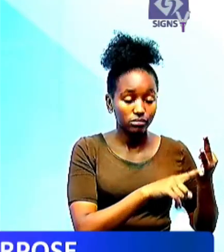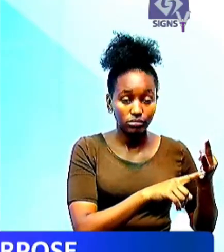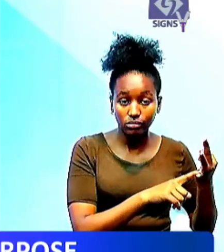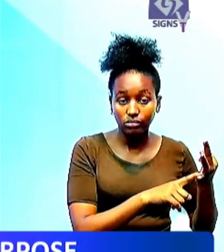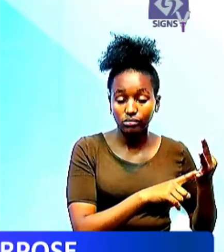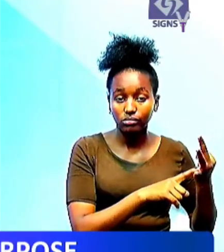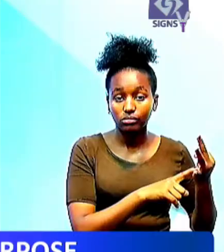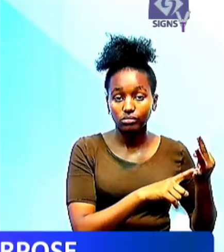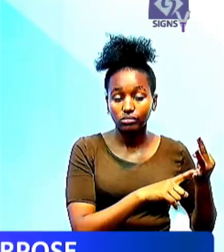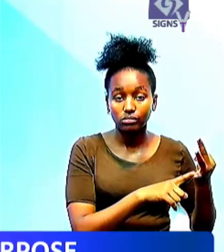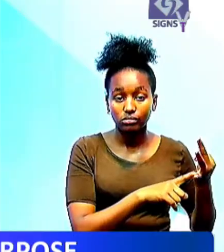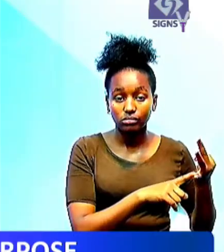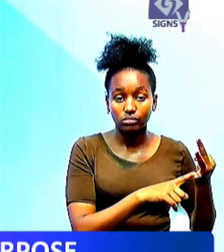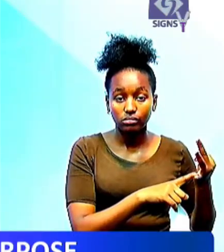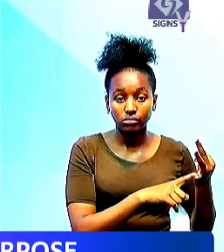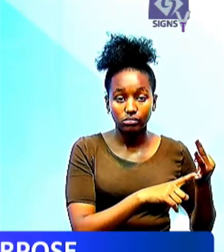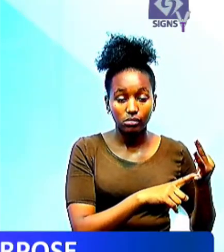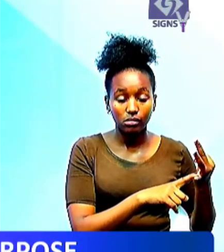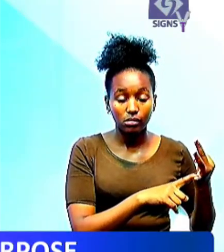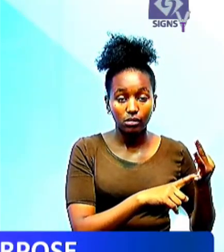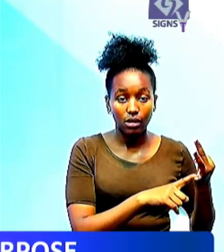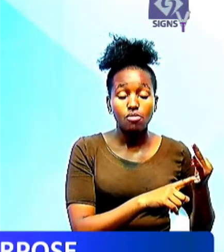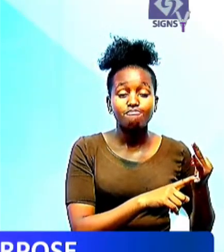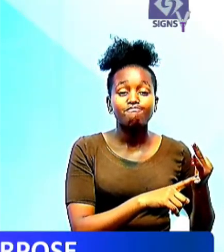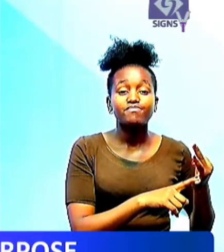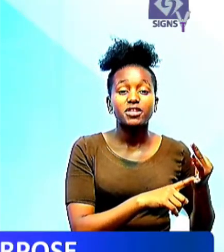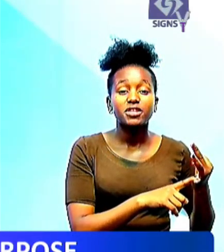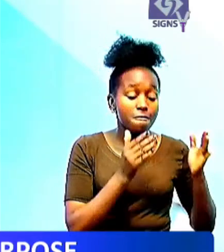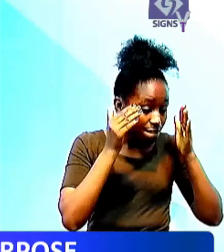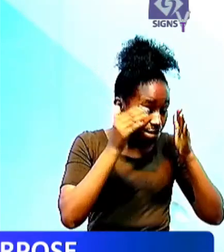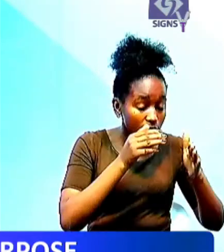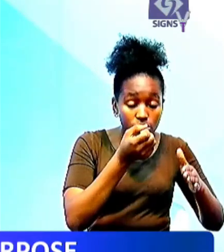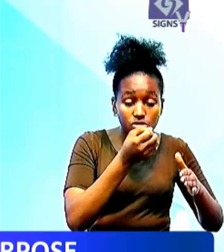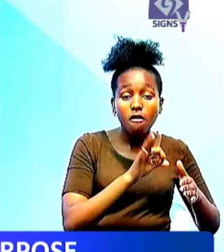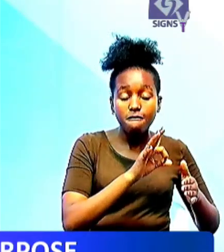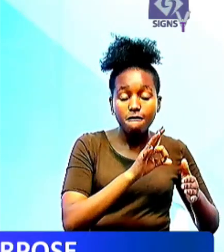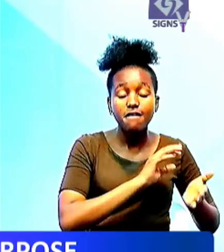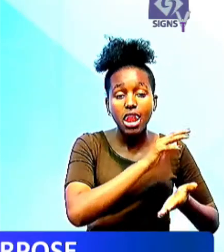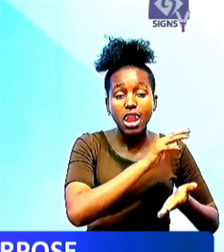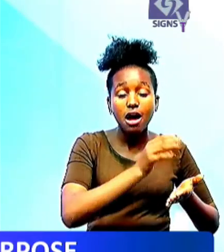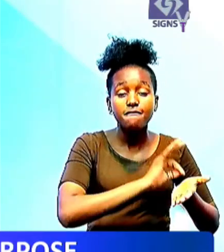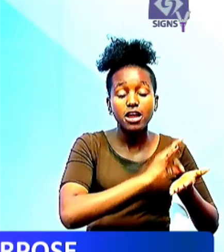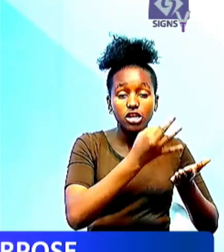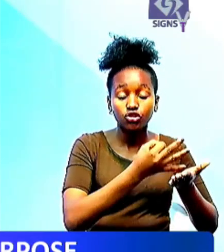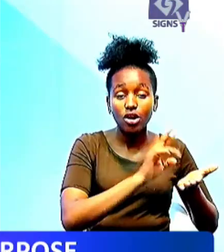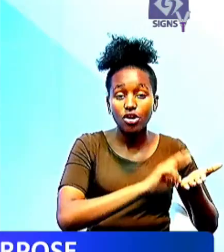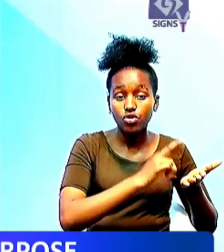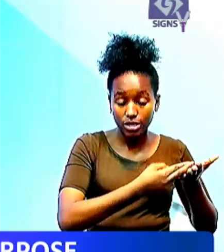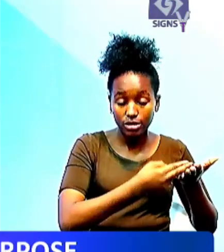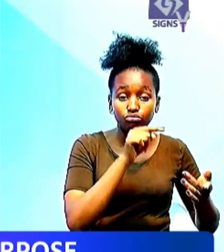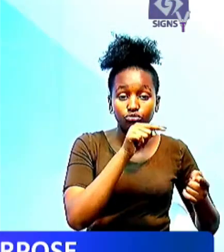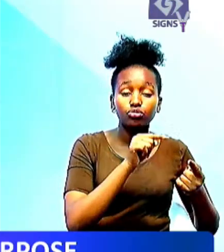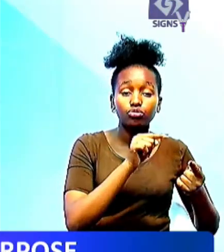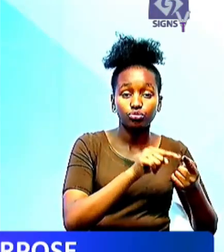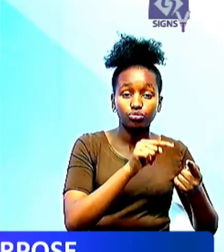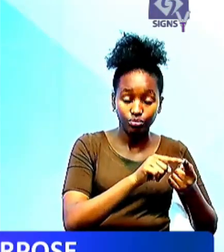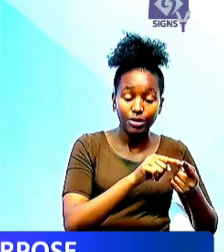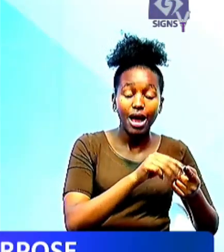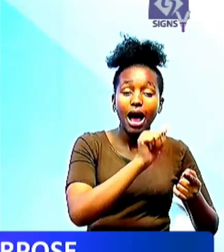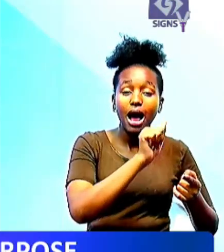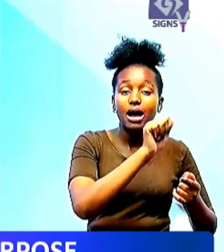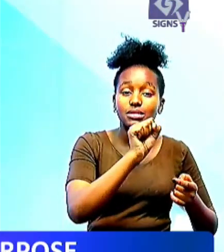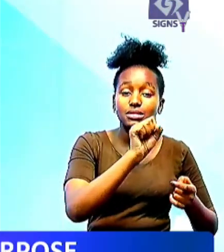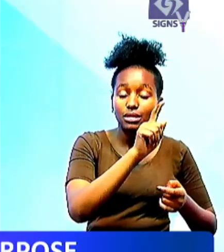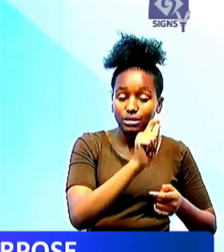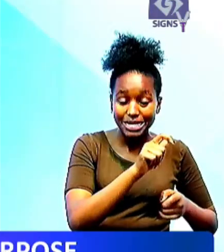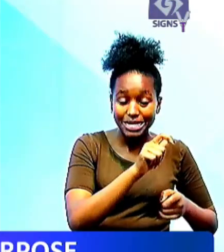is a commitment of your financial resources to an asset with a given period of with an